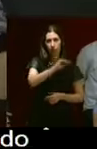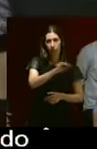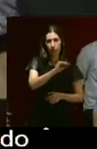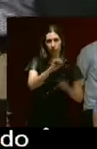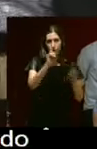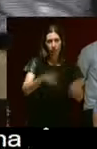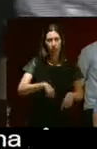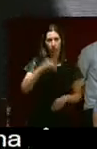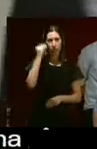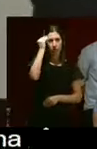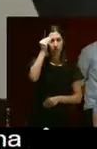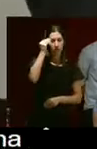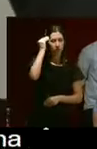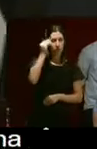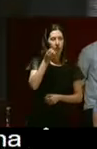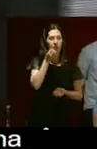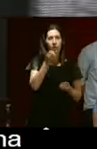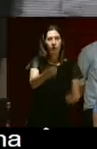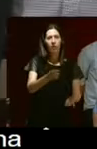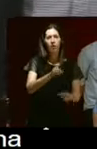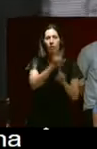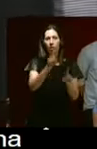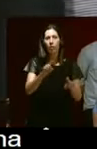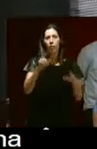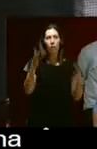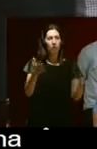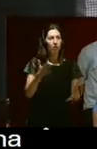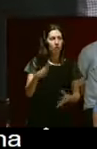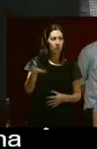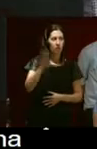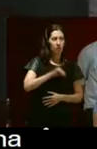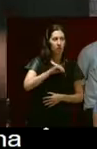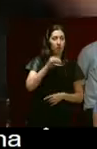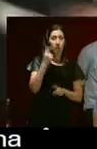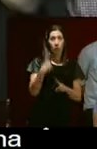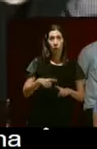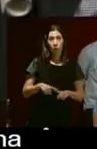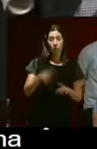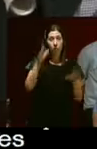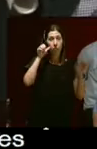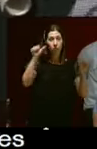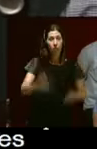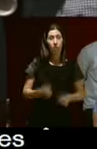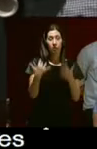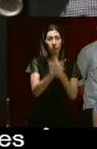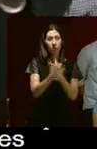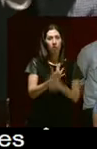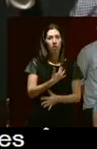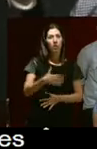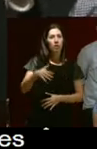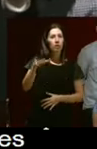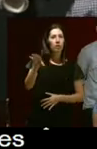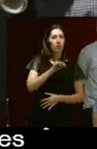wanted to ask a question and a reflection. The question is, according to what you